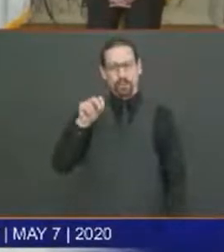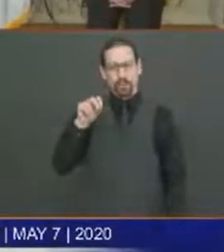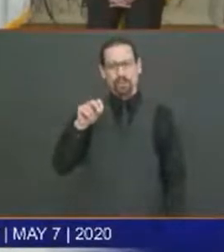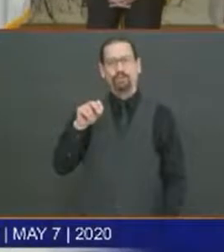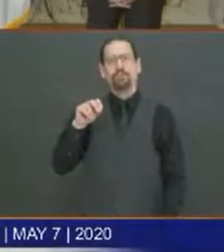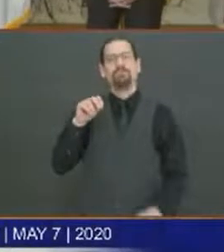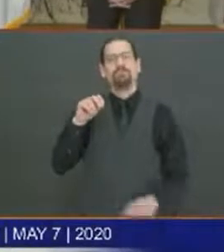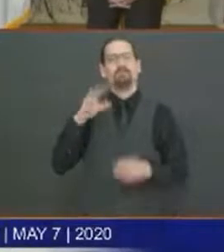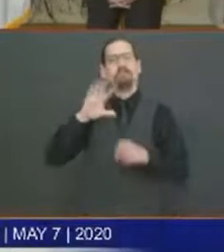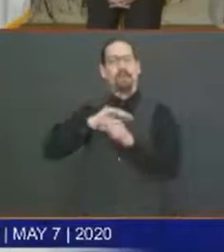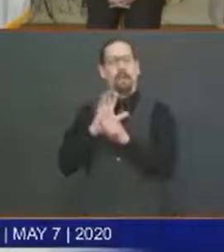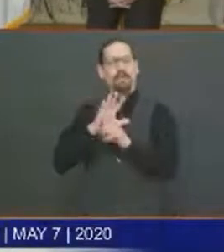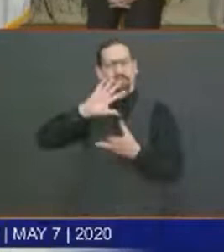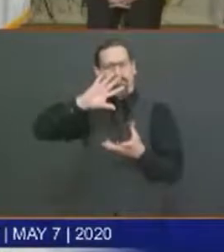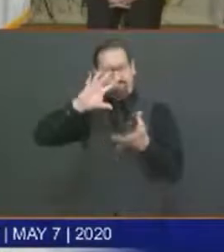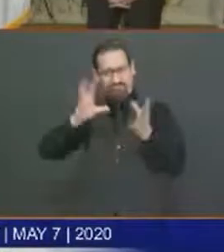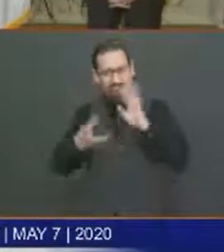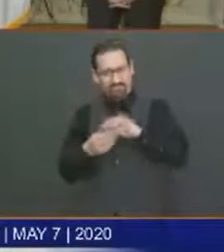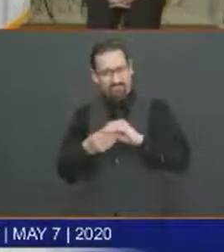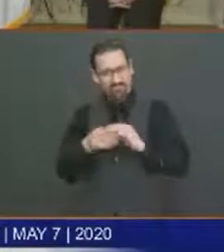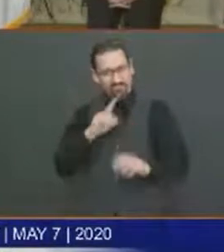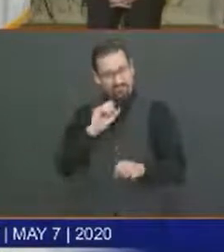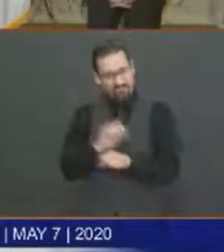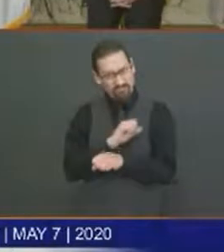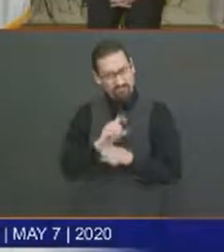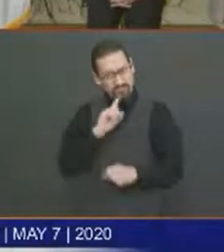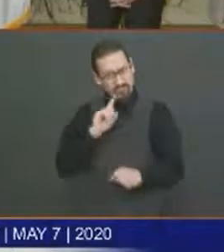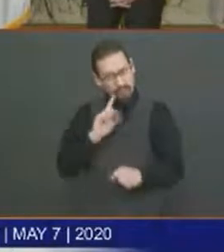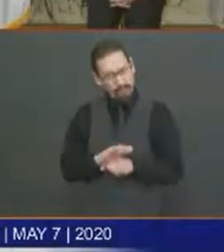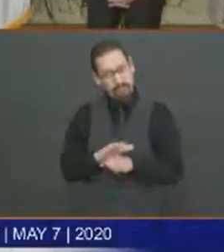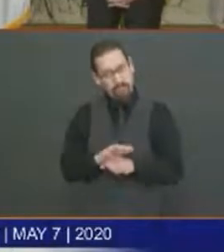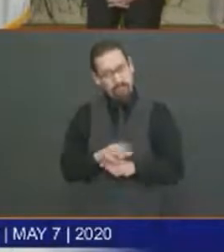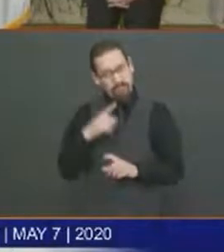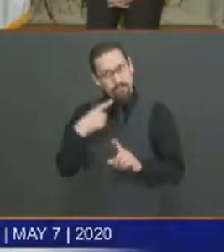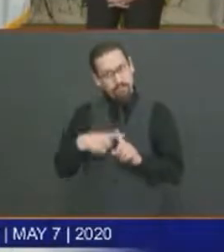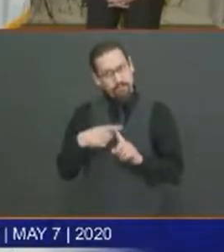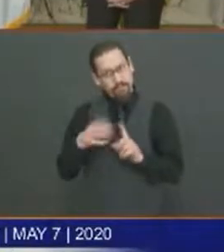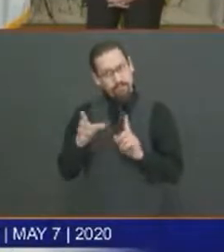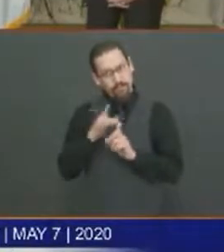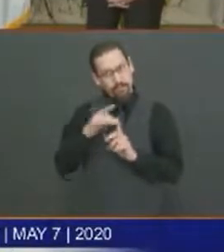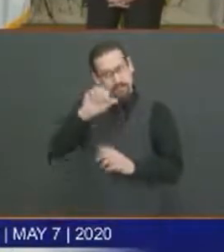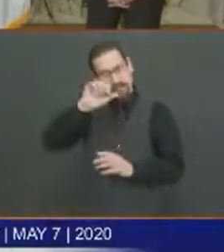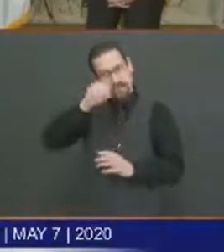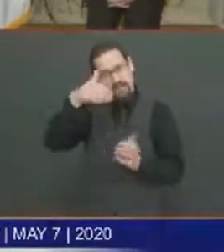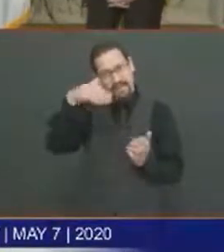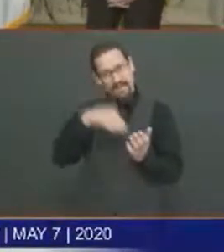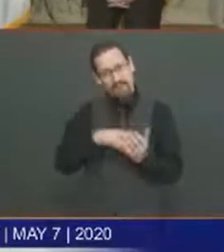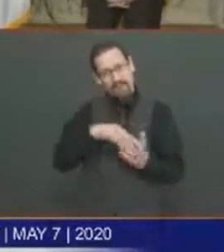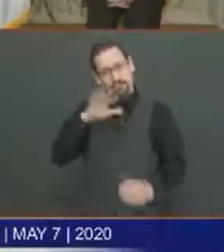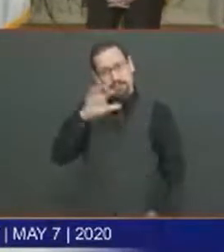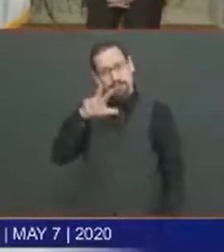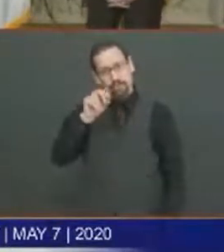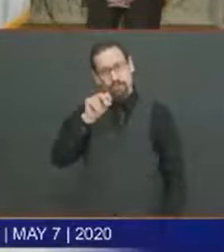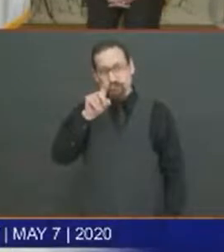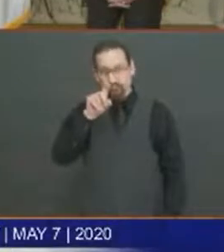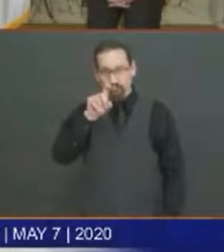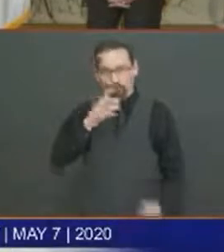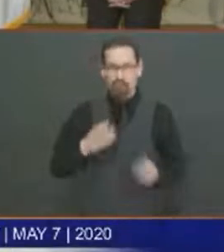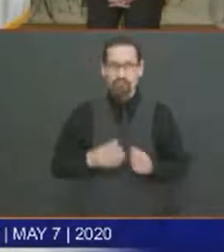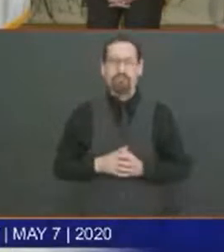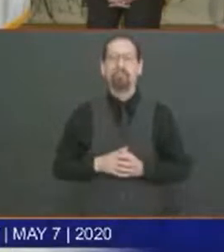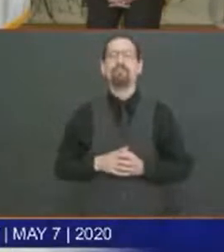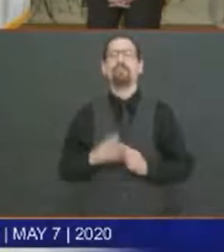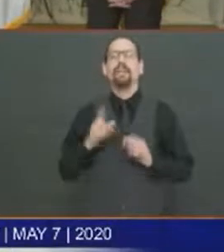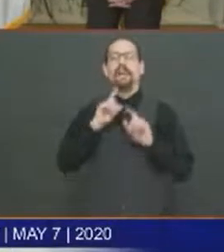cases? Is there any use of presumed positive COVID cases on the data dashboard? So yes, Elizabeth, these are the